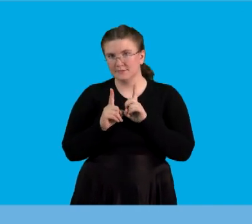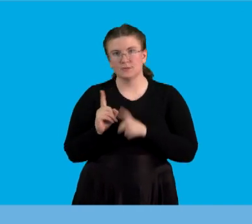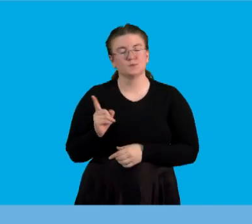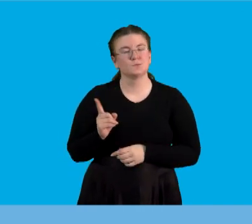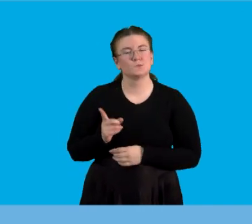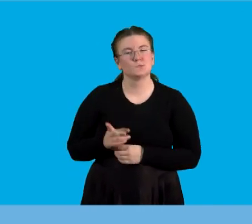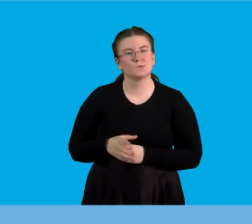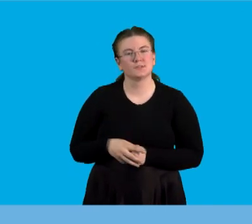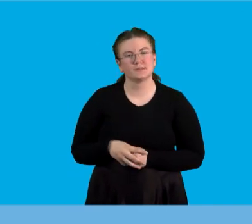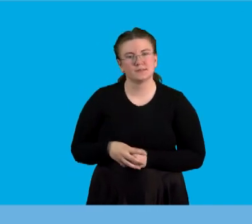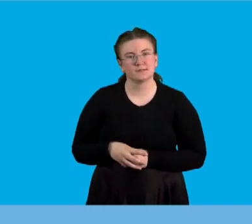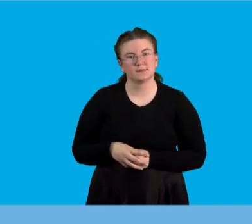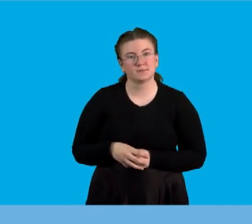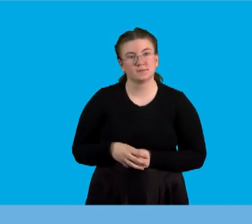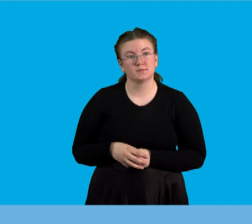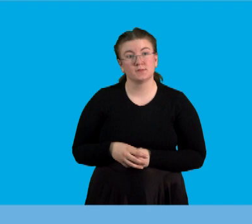is